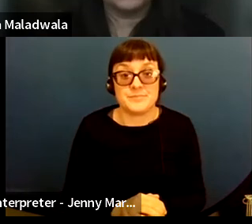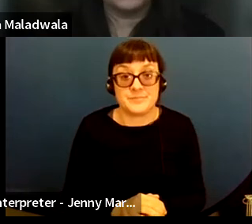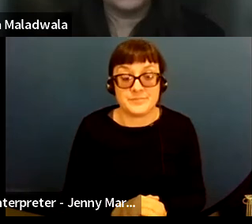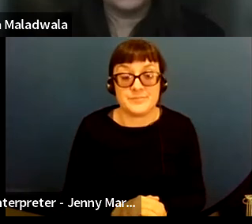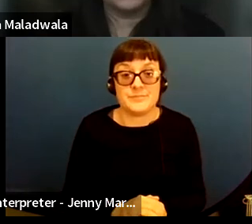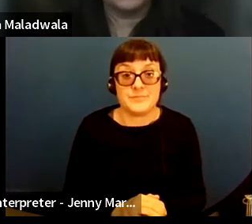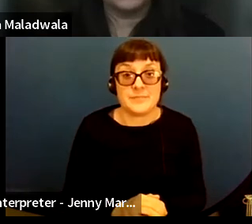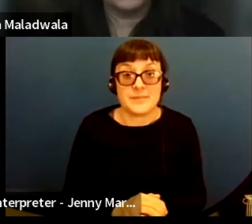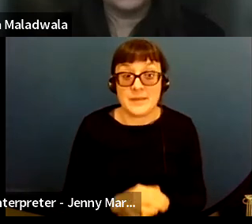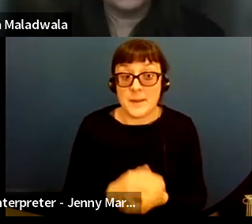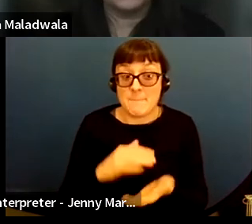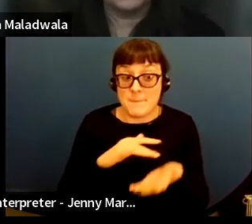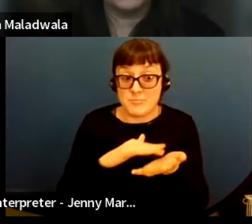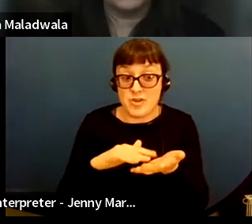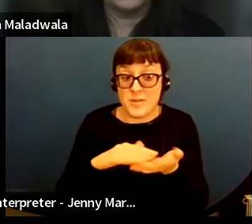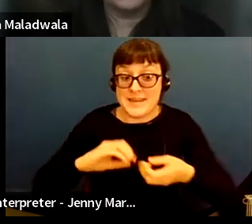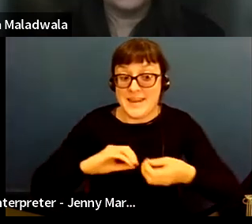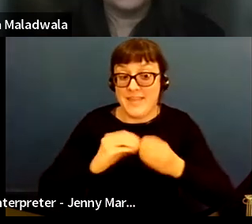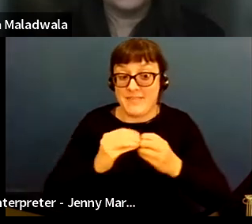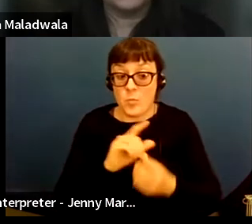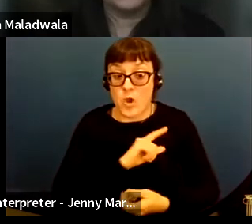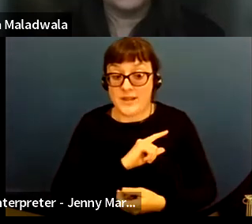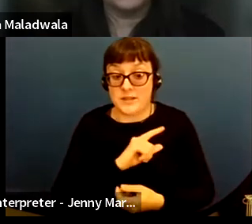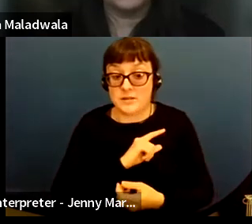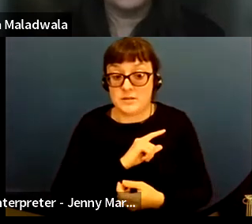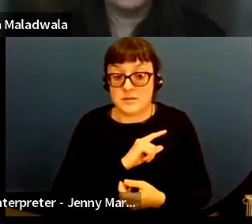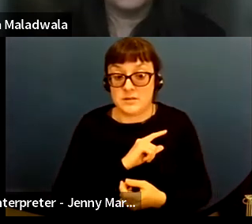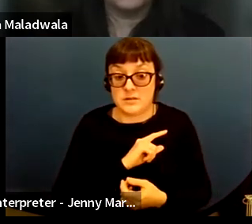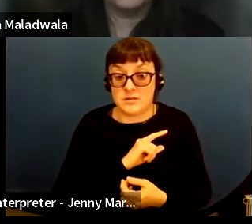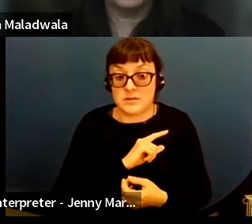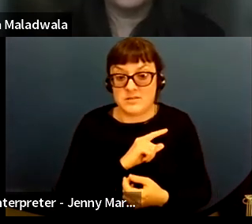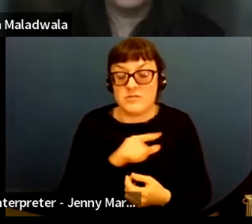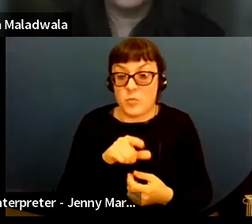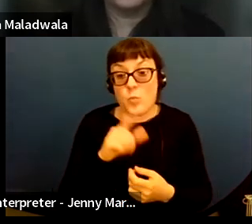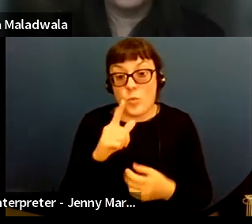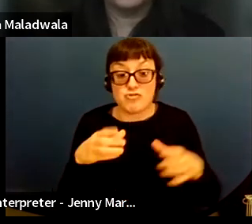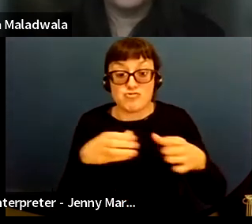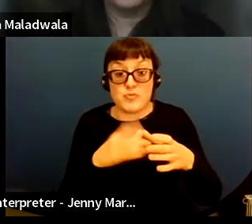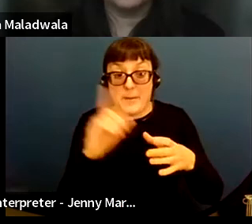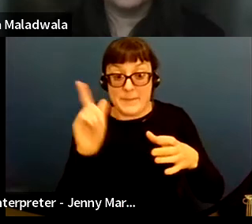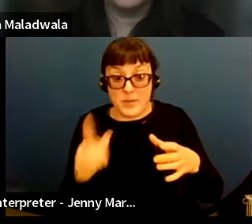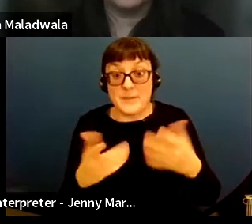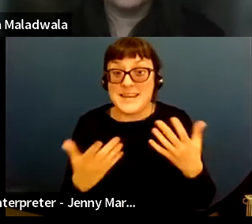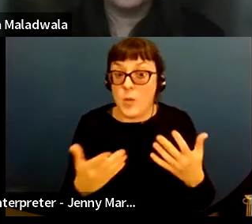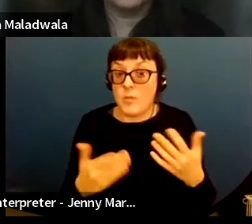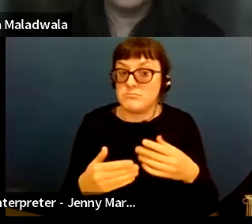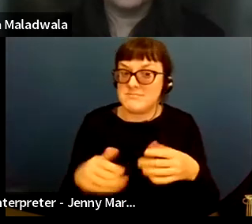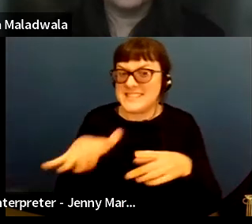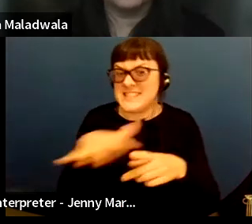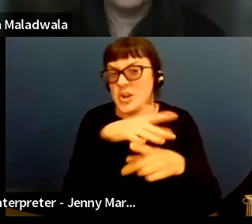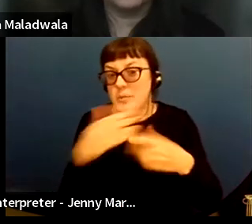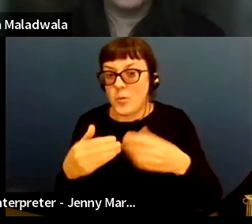was developed to compensate for a particular group of people. But as we move to a more inclusive society, that